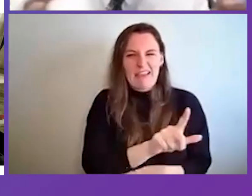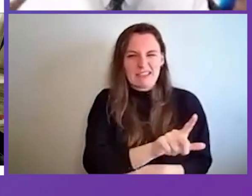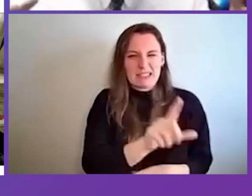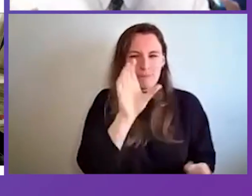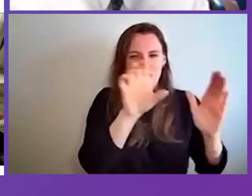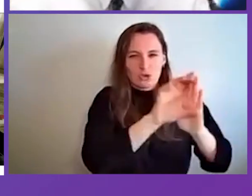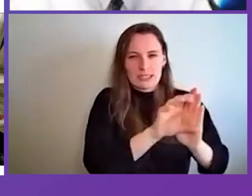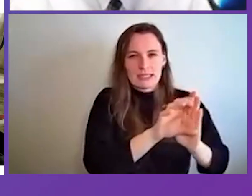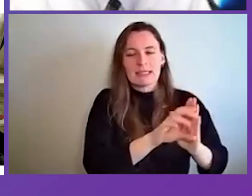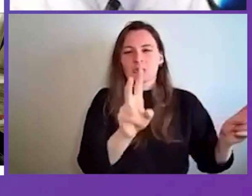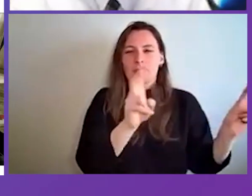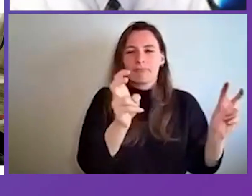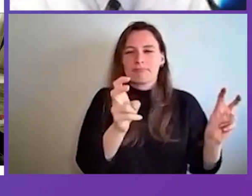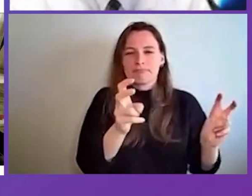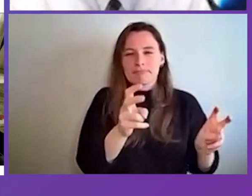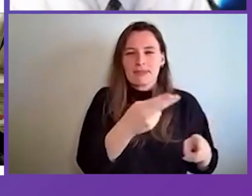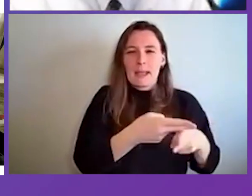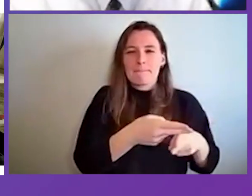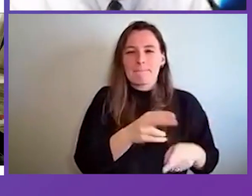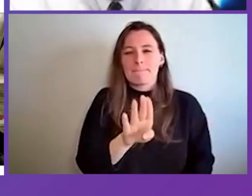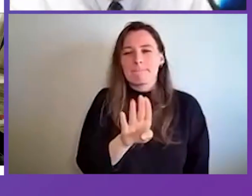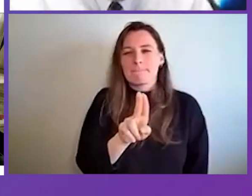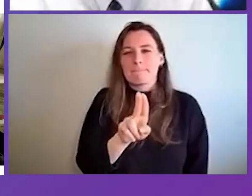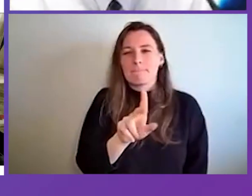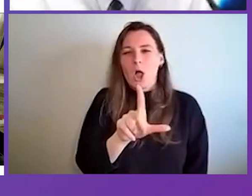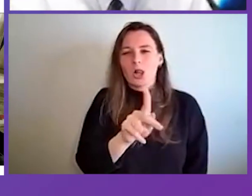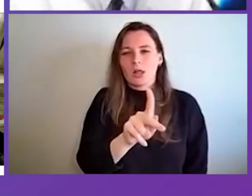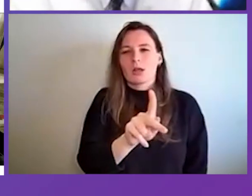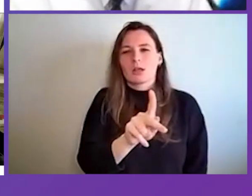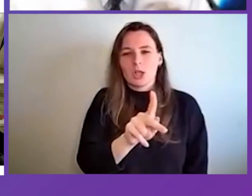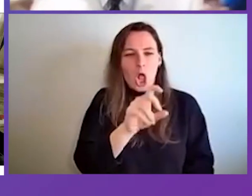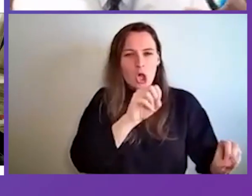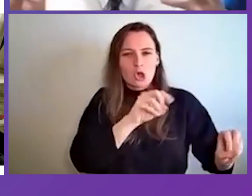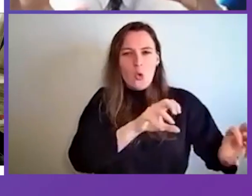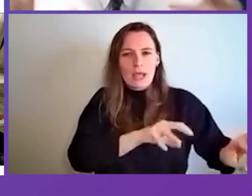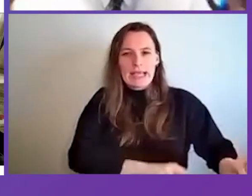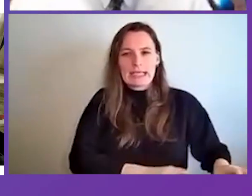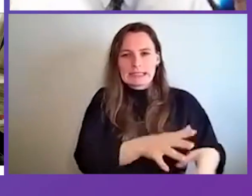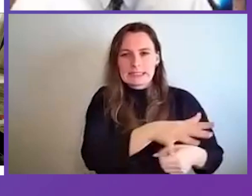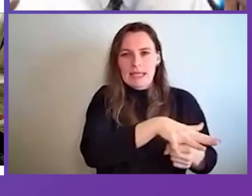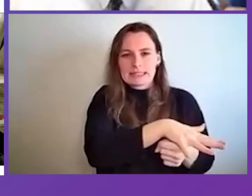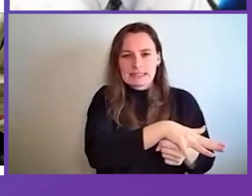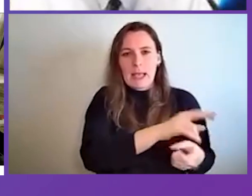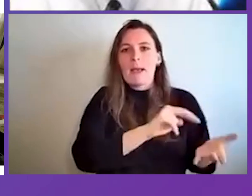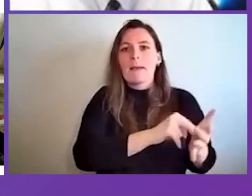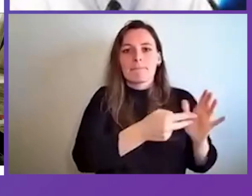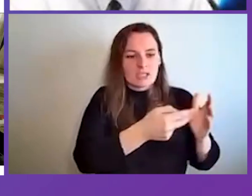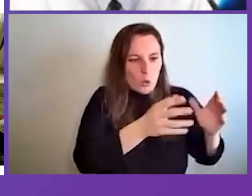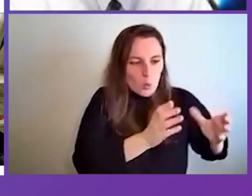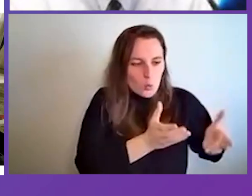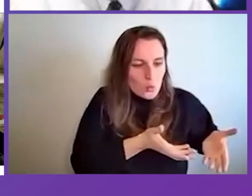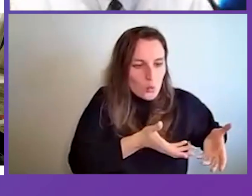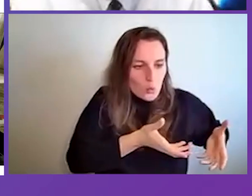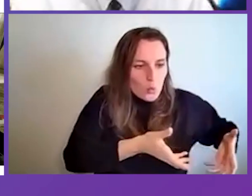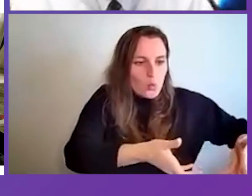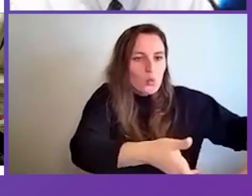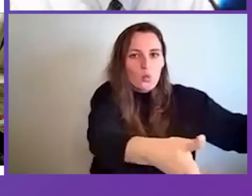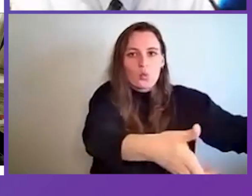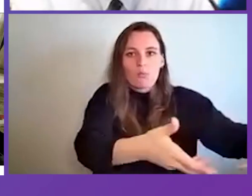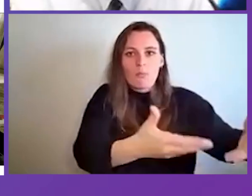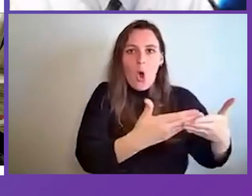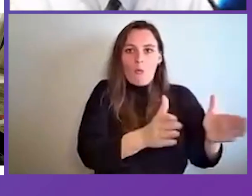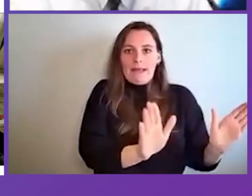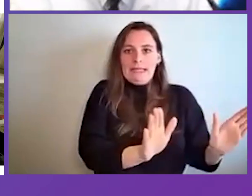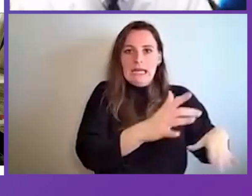bulk loading. A bulk loading space where there's kind of an open cavernous area where baggage and wheelchairs